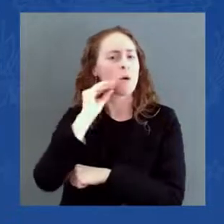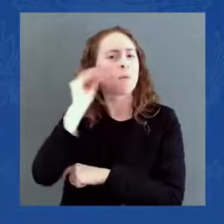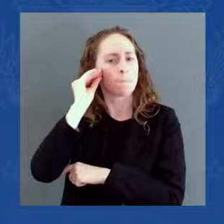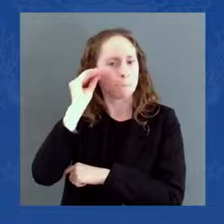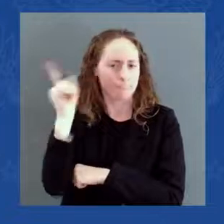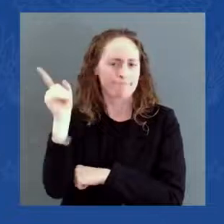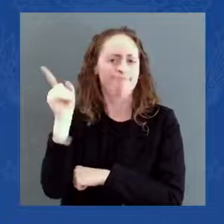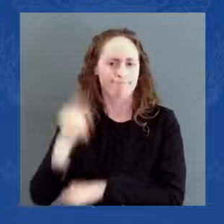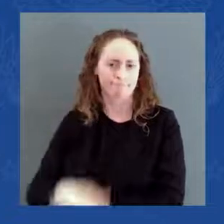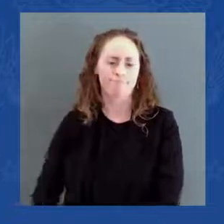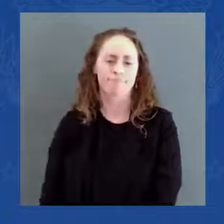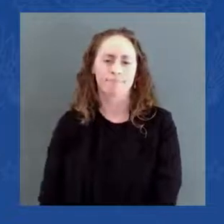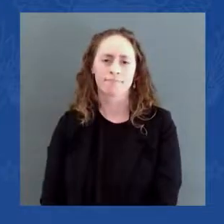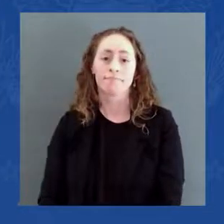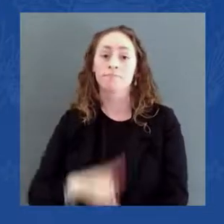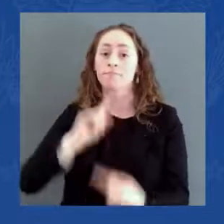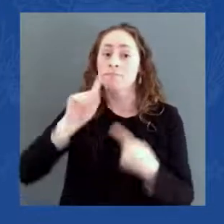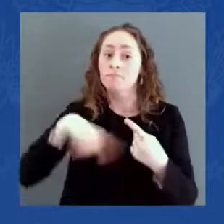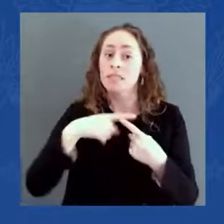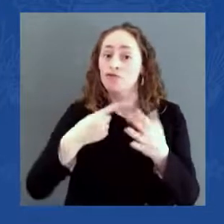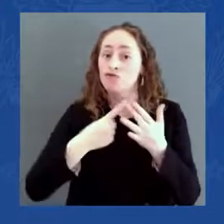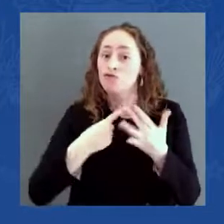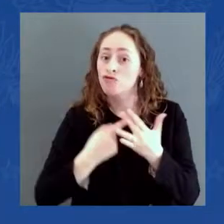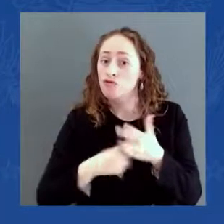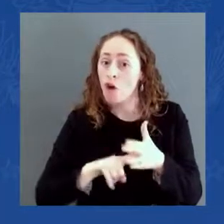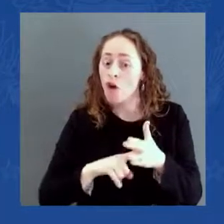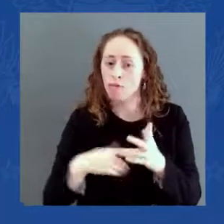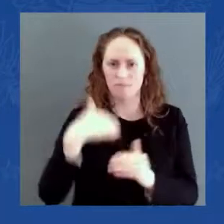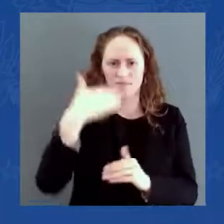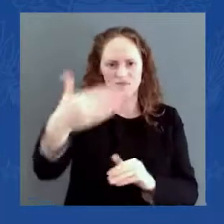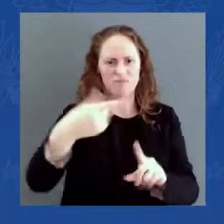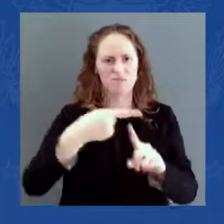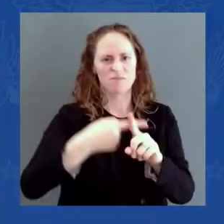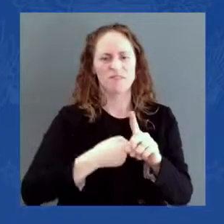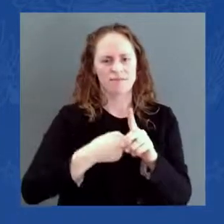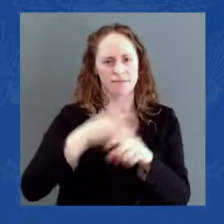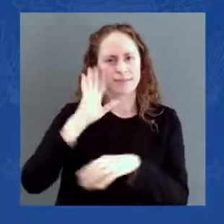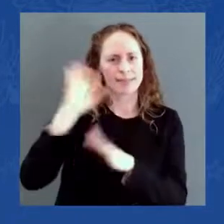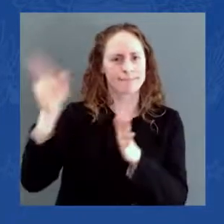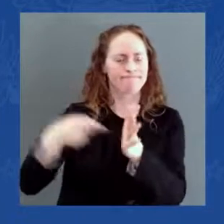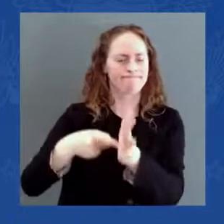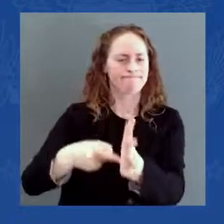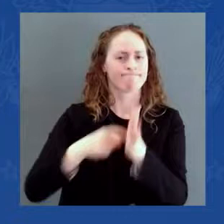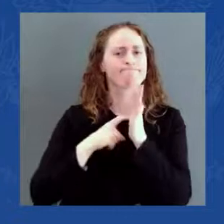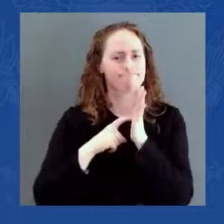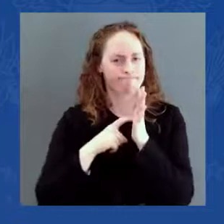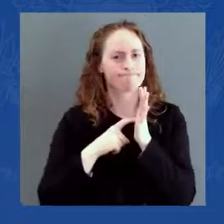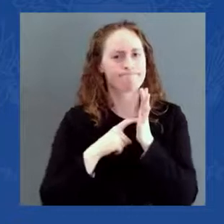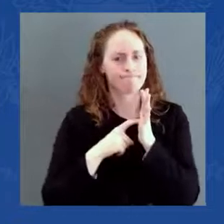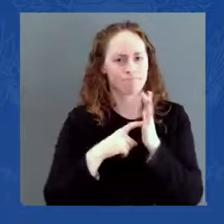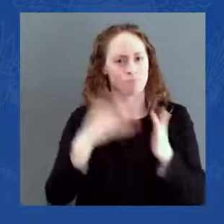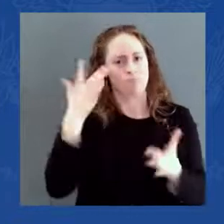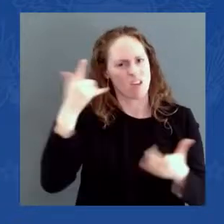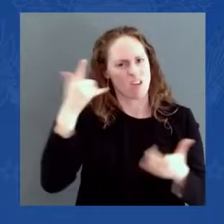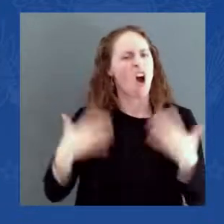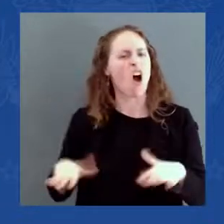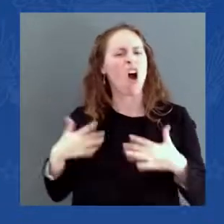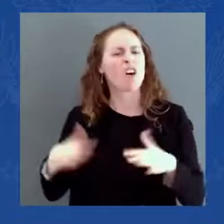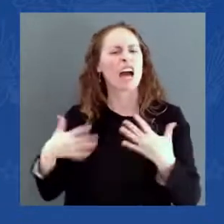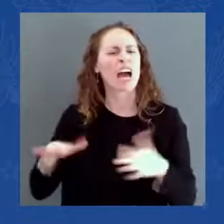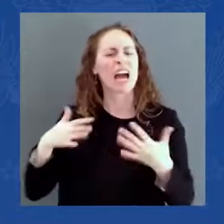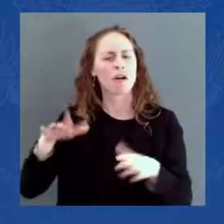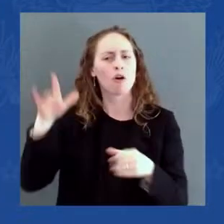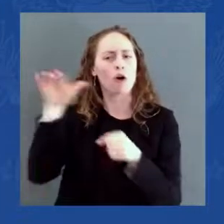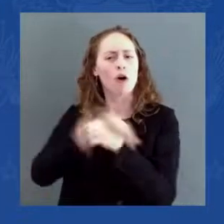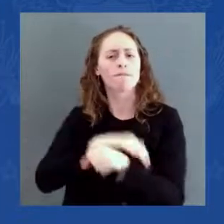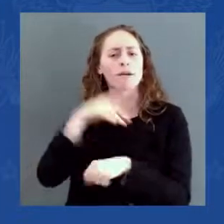Private insurers already cover the expensive PCR test and that you get at the doctor's office, and now they will